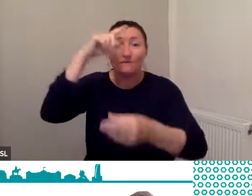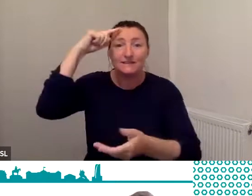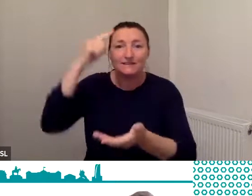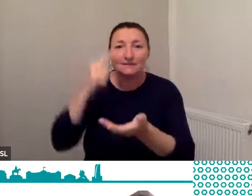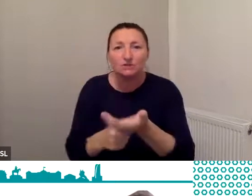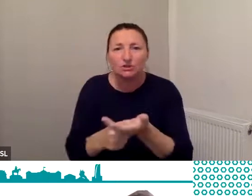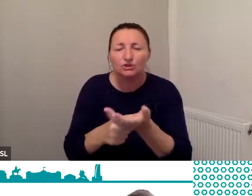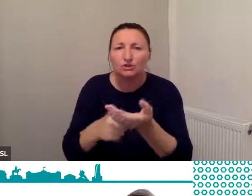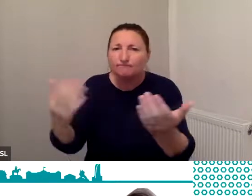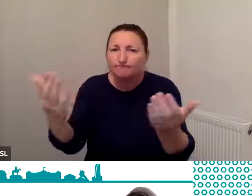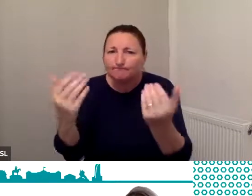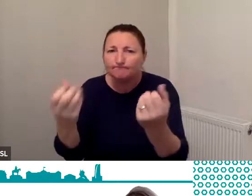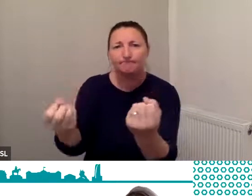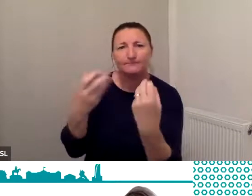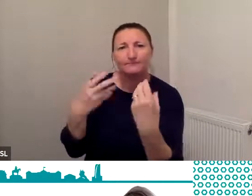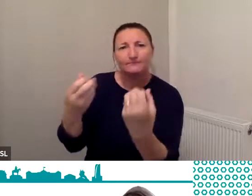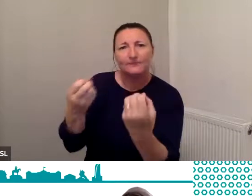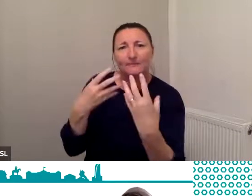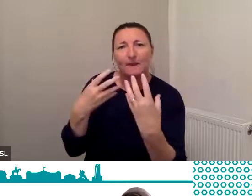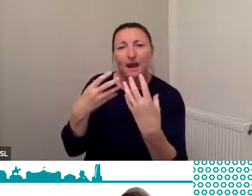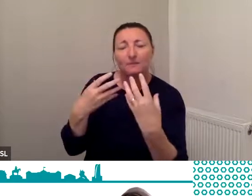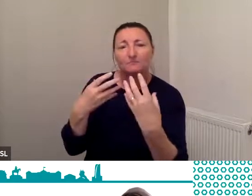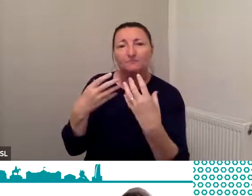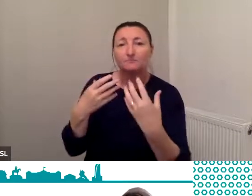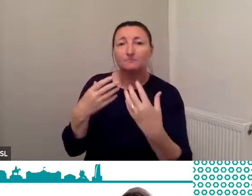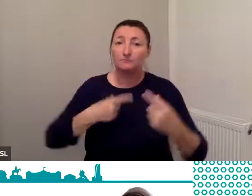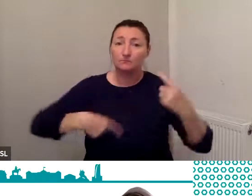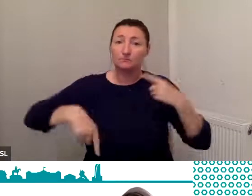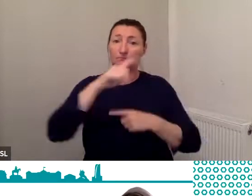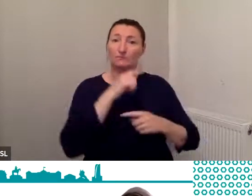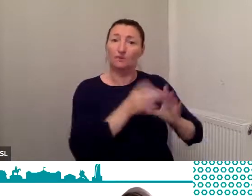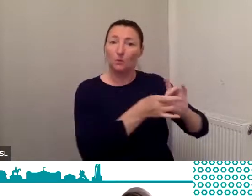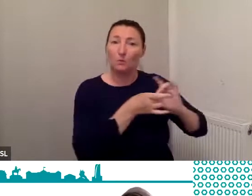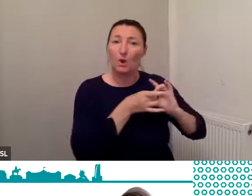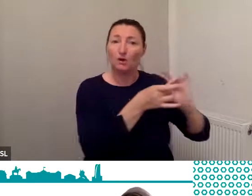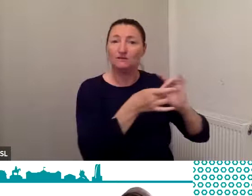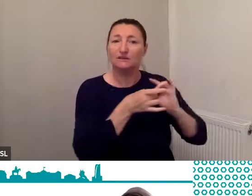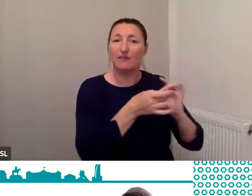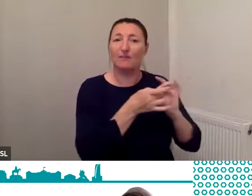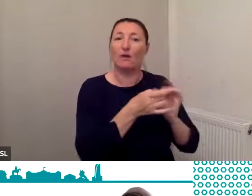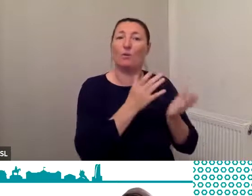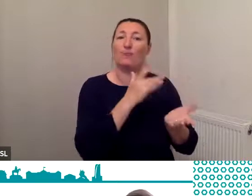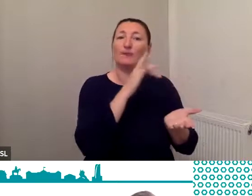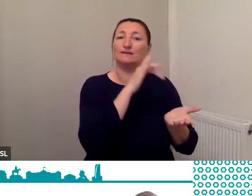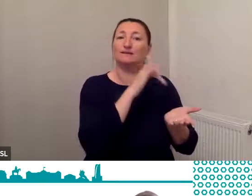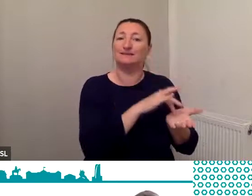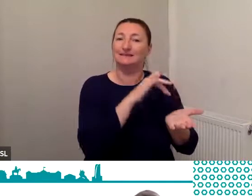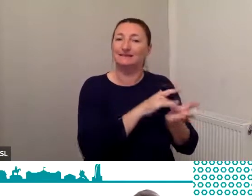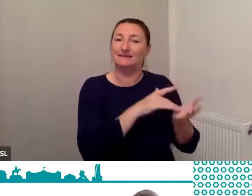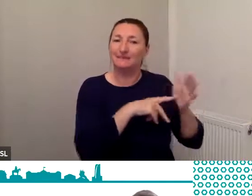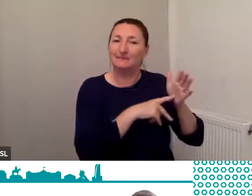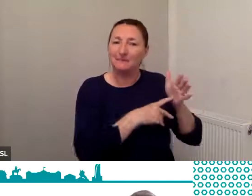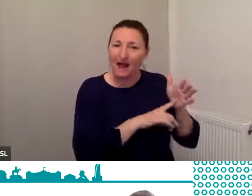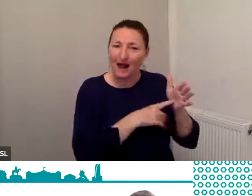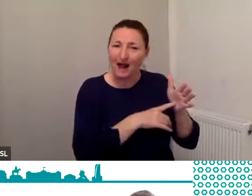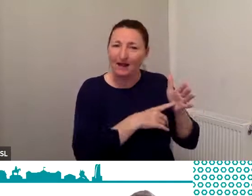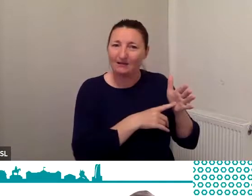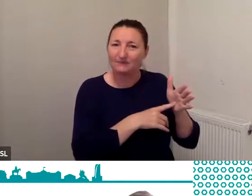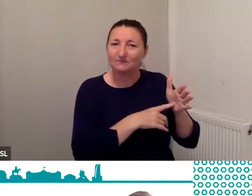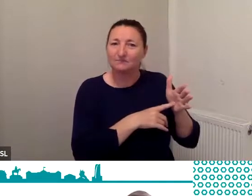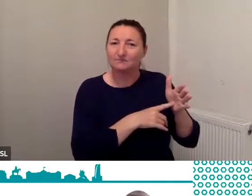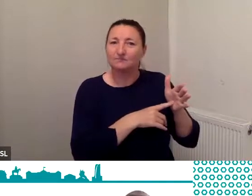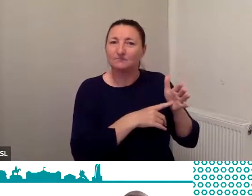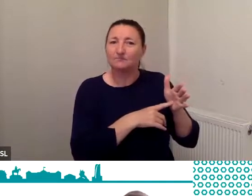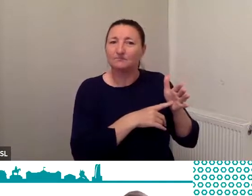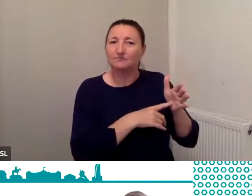city stakeholders should be working together to establish a shared vision for an inclusive city. And that should be done through a